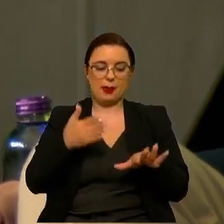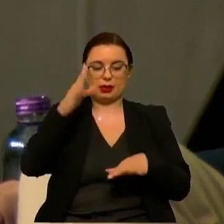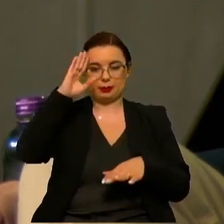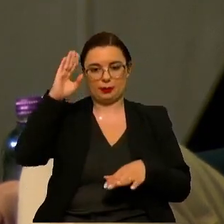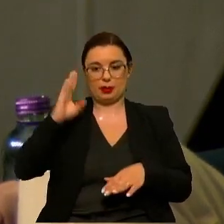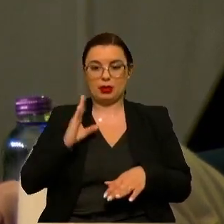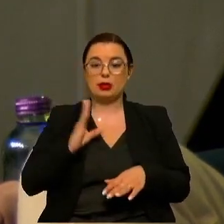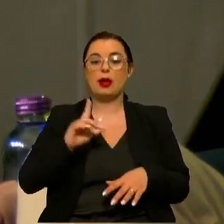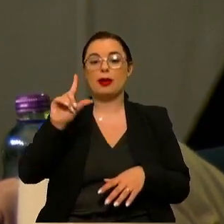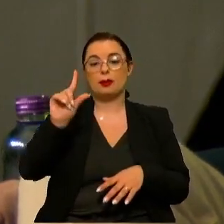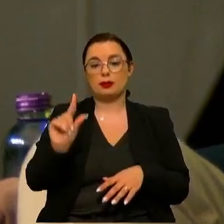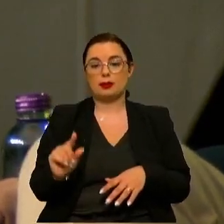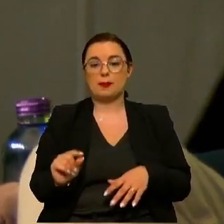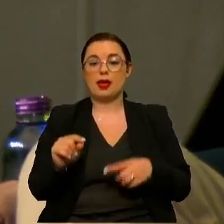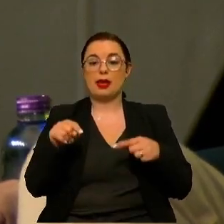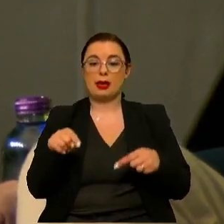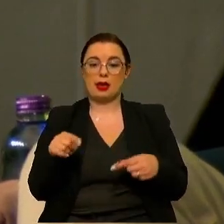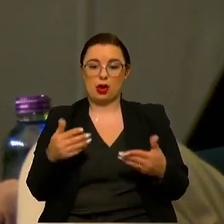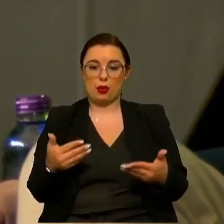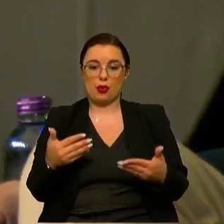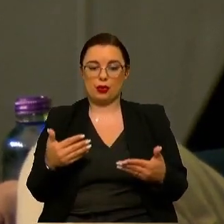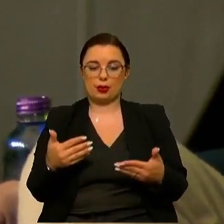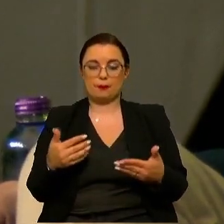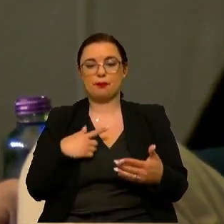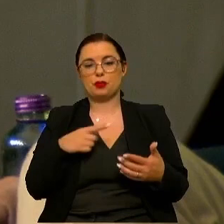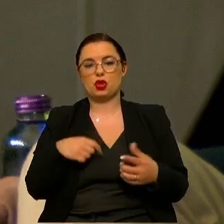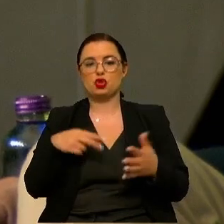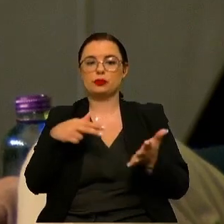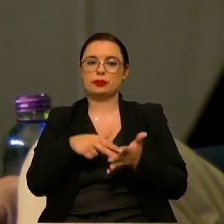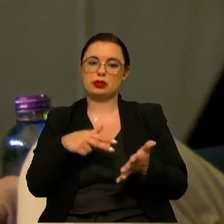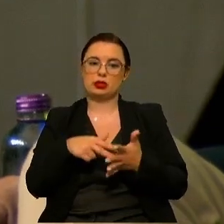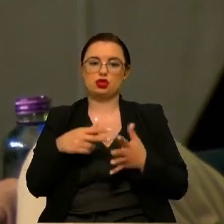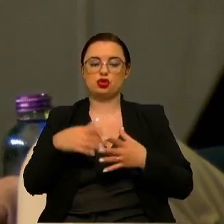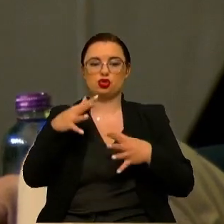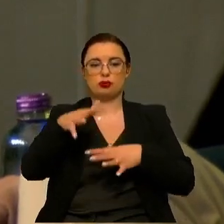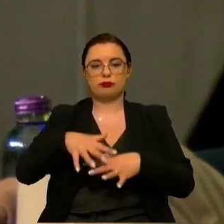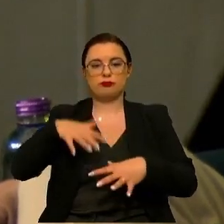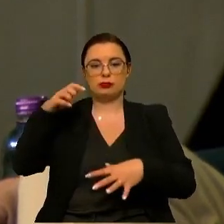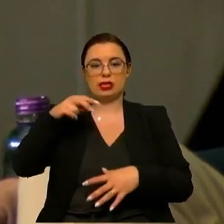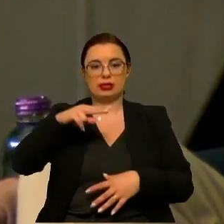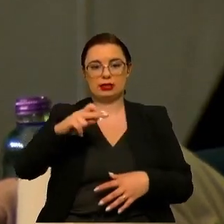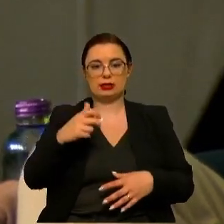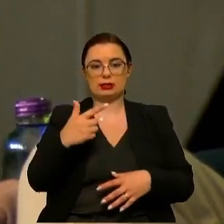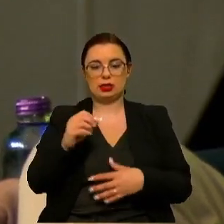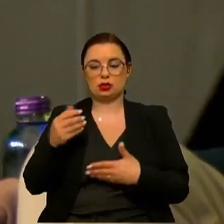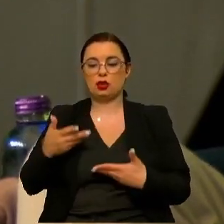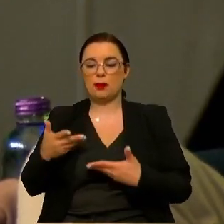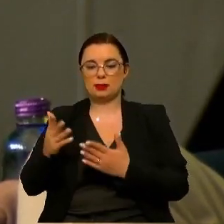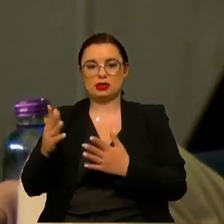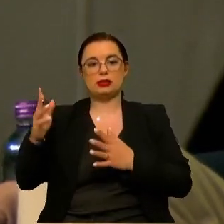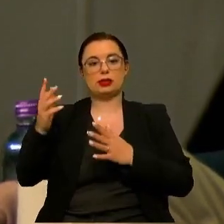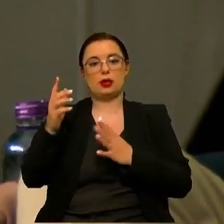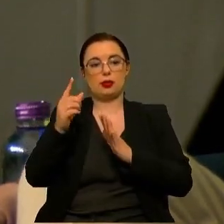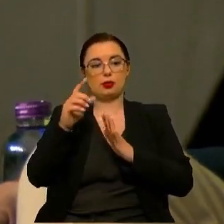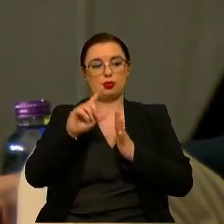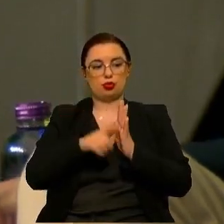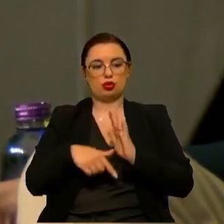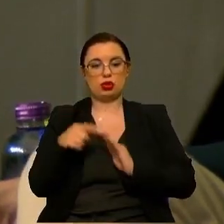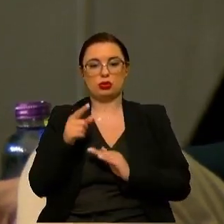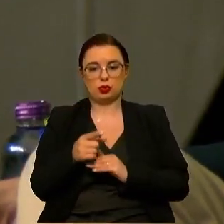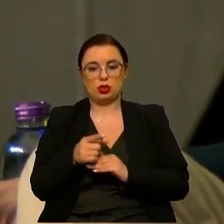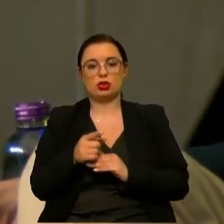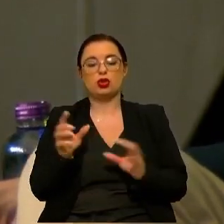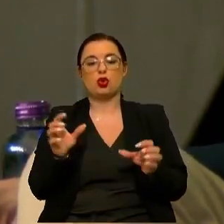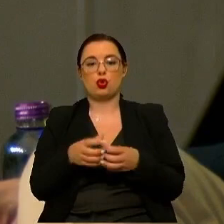to the military aspect. And at the moment, we'll be participating at a NATO conference in October